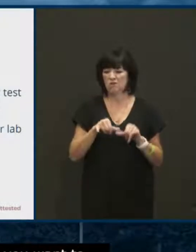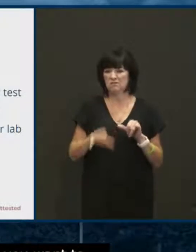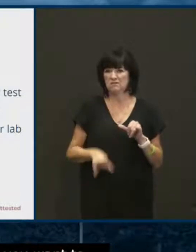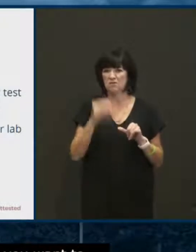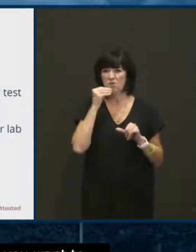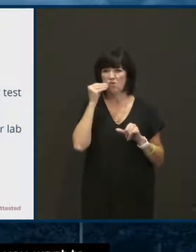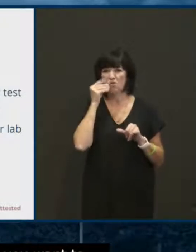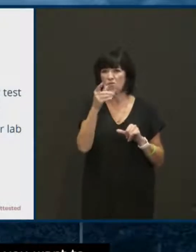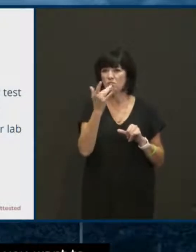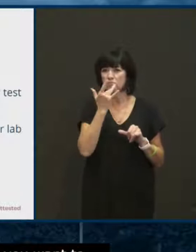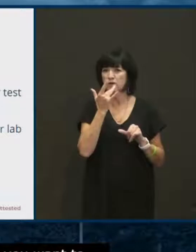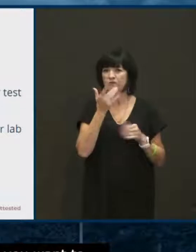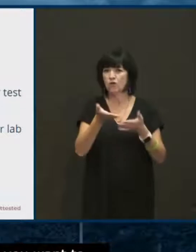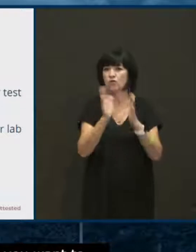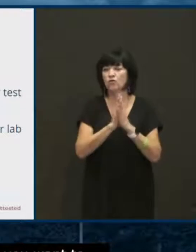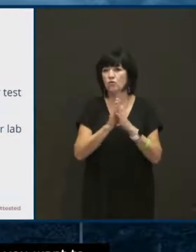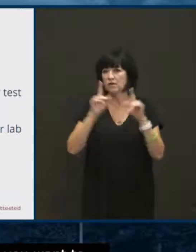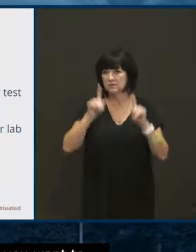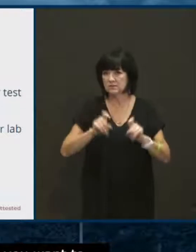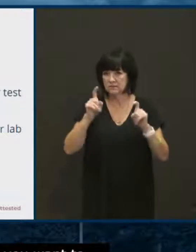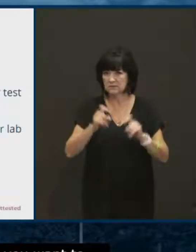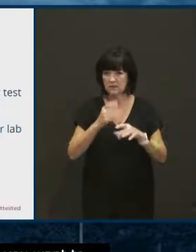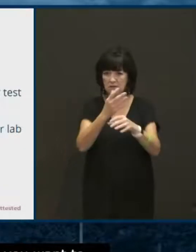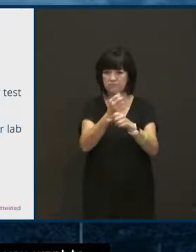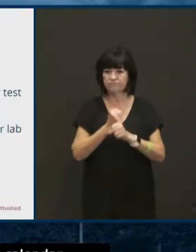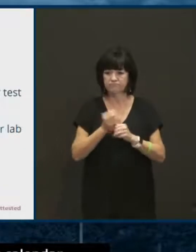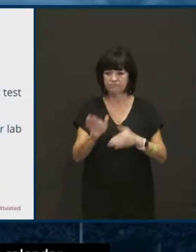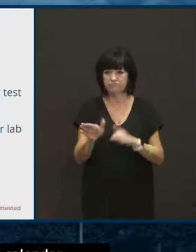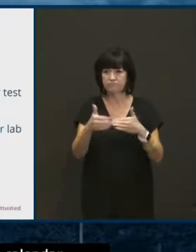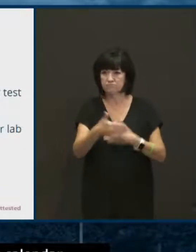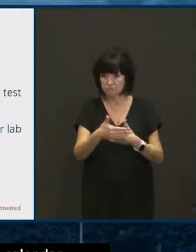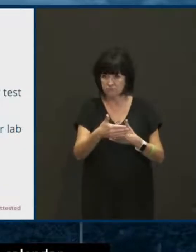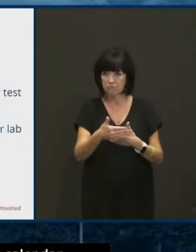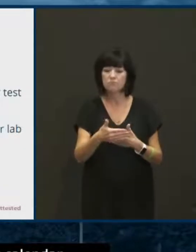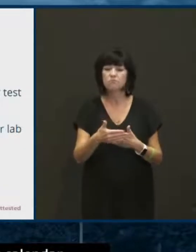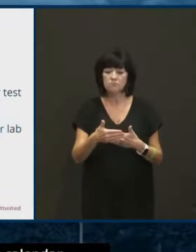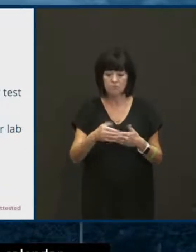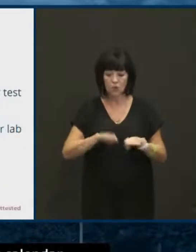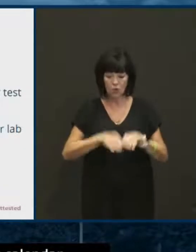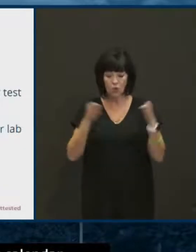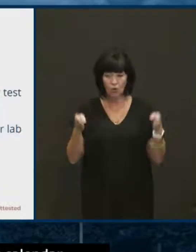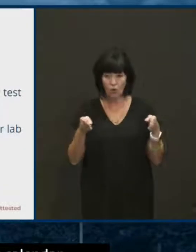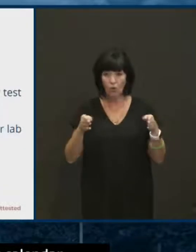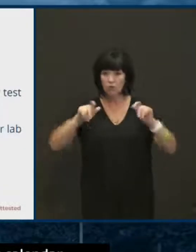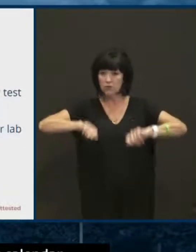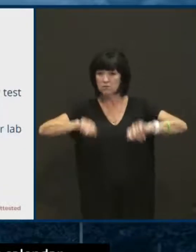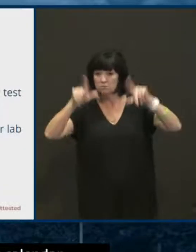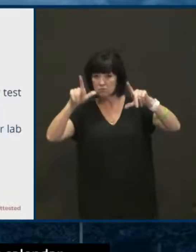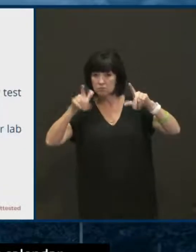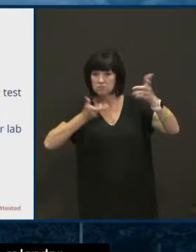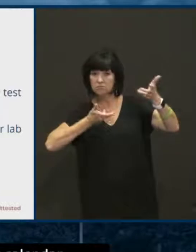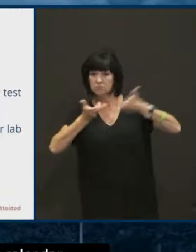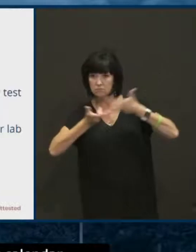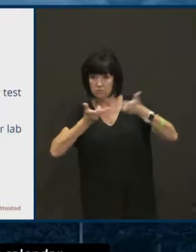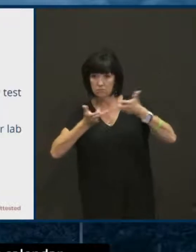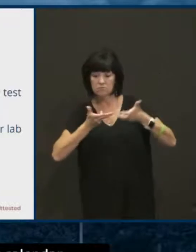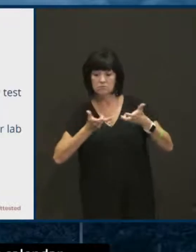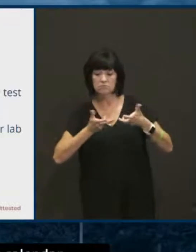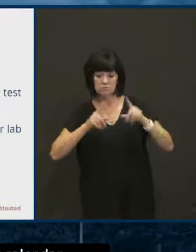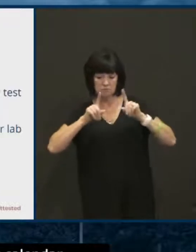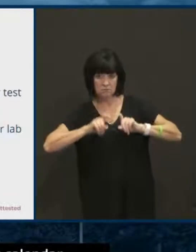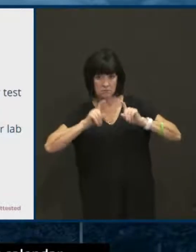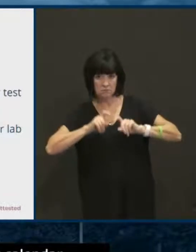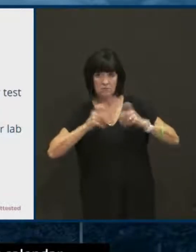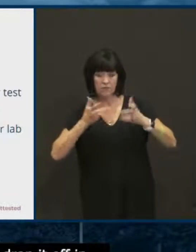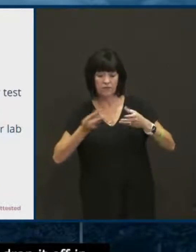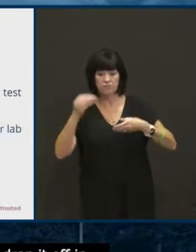you need to request it, when you log on into the Zoom session, and when you drop it back off in a UPS box. So very easy, very convenient for